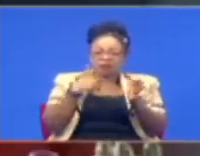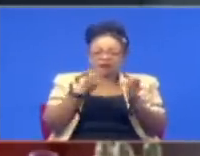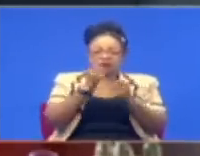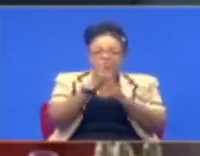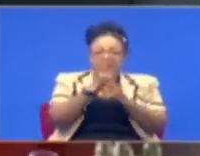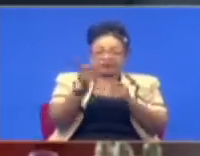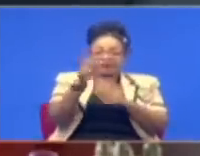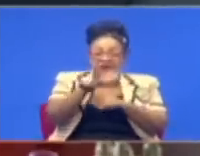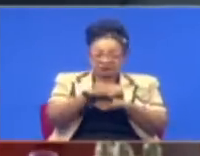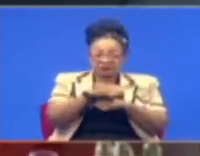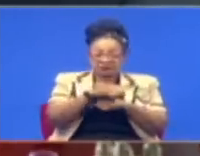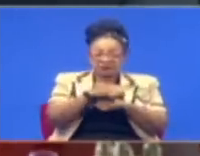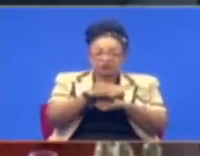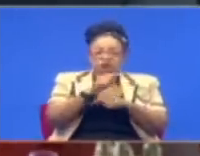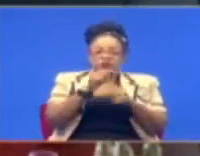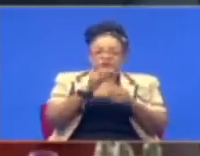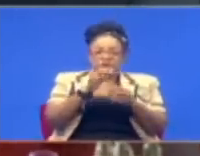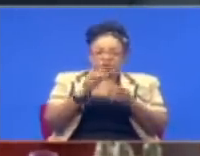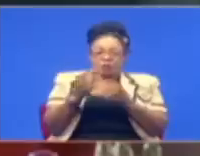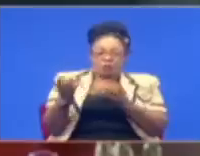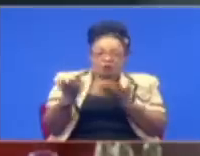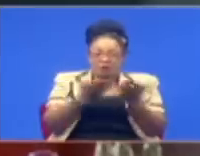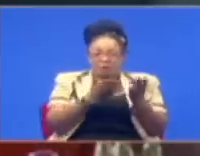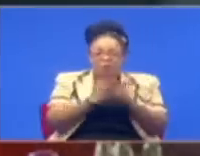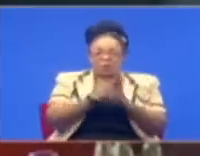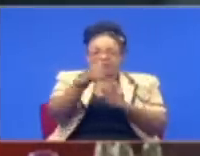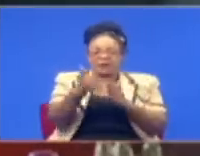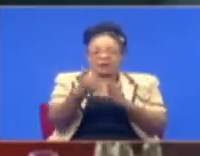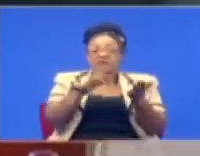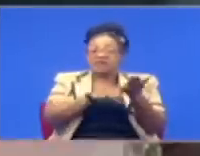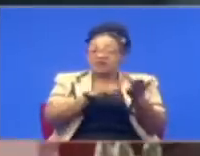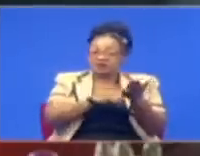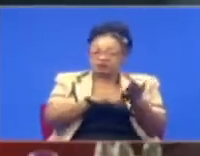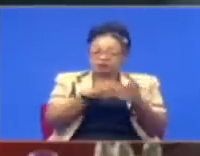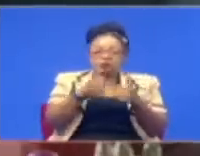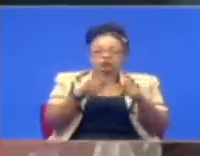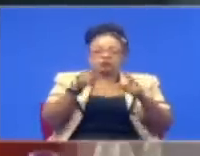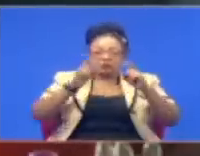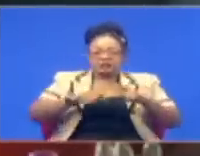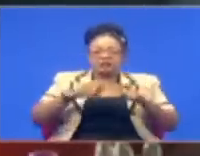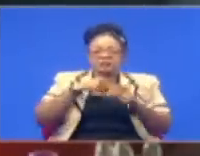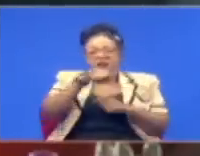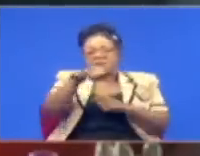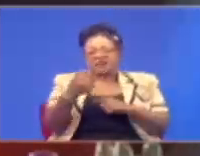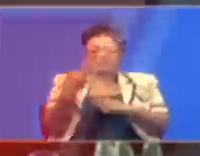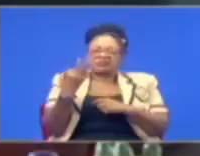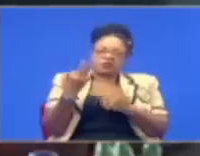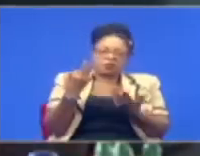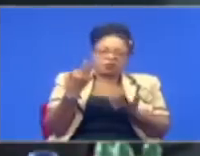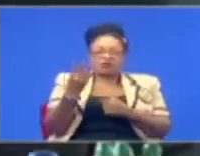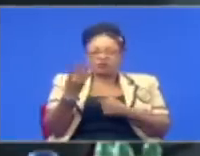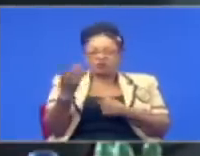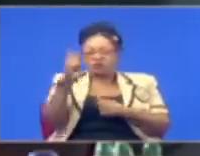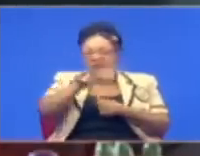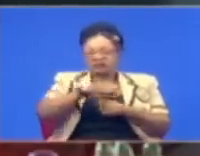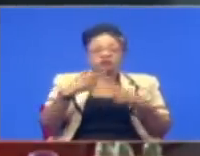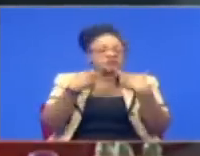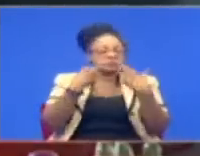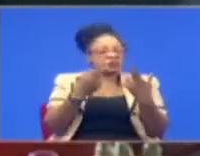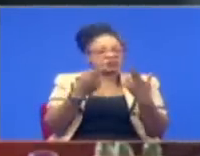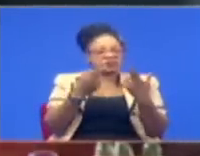to come with another affidavit that would require me another 3 or 4 days to respond, my